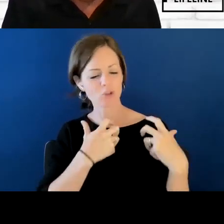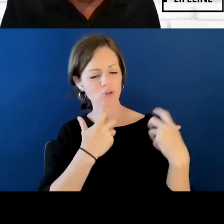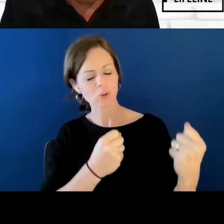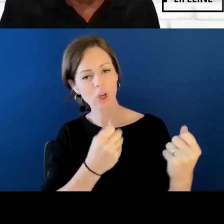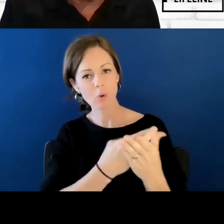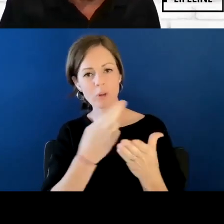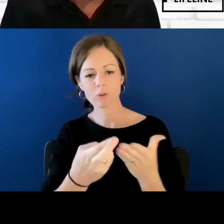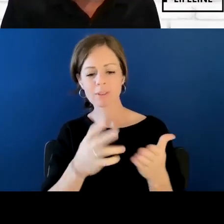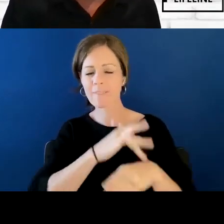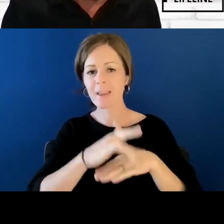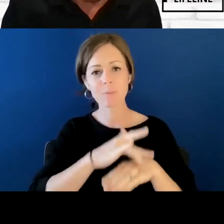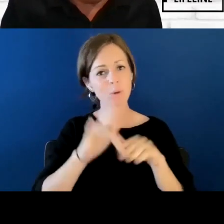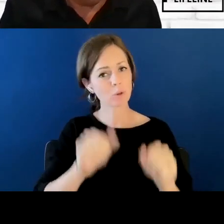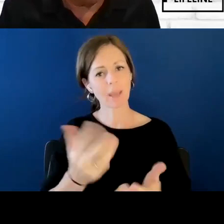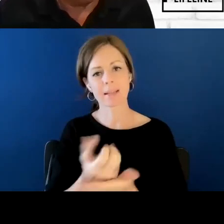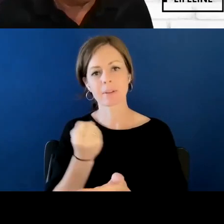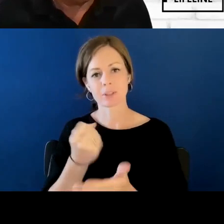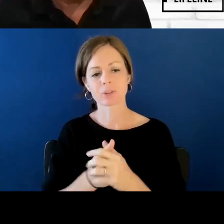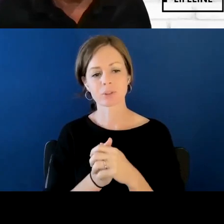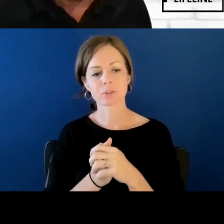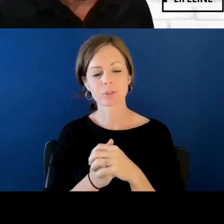both sides. Next slide, please.